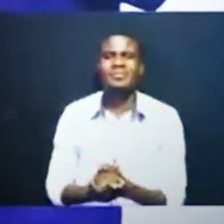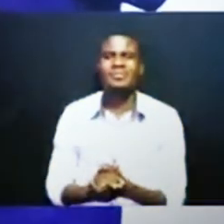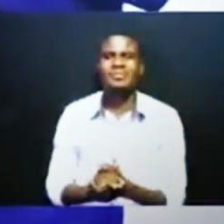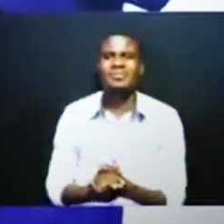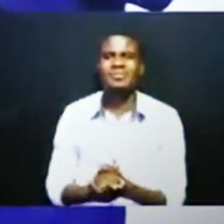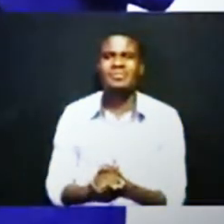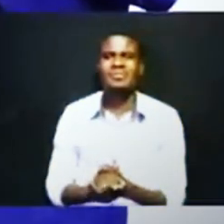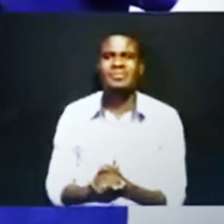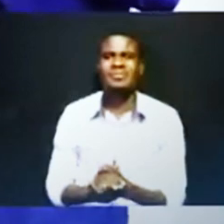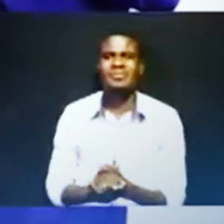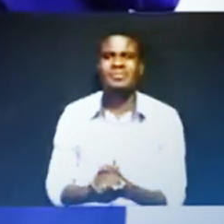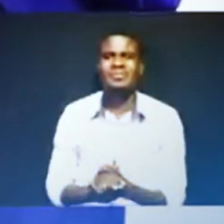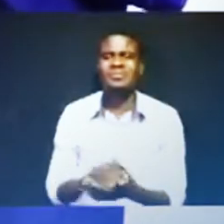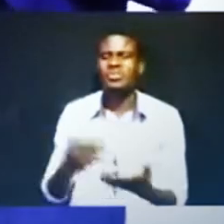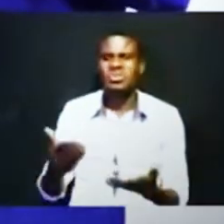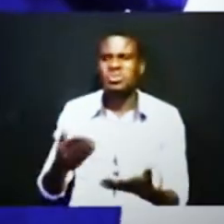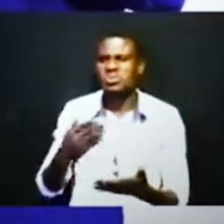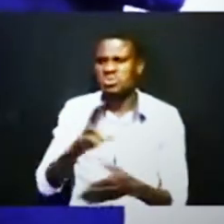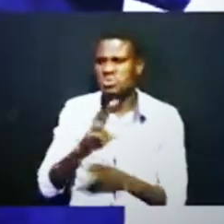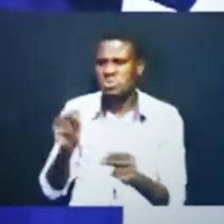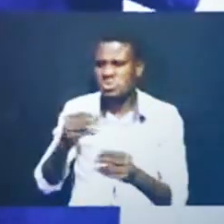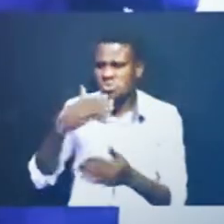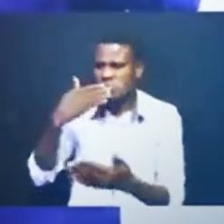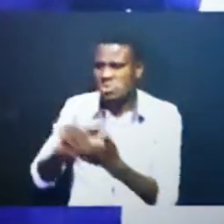yourself in